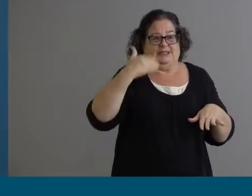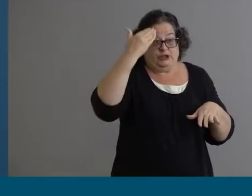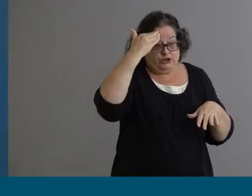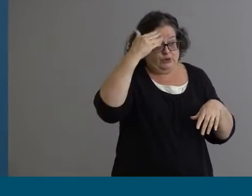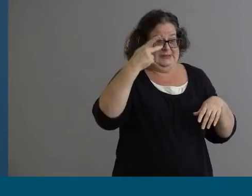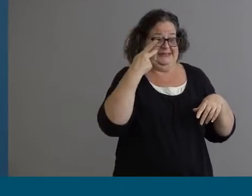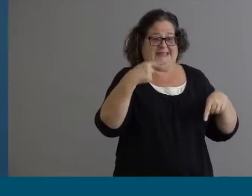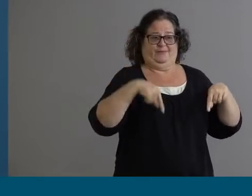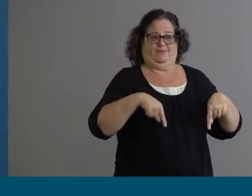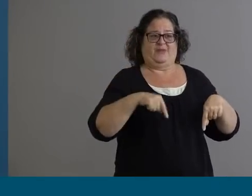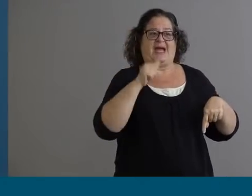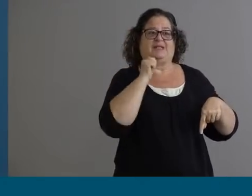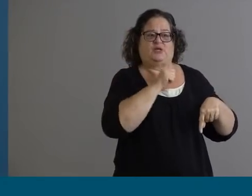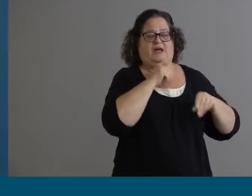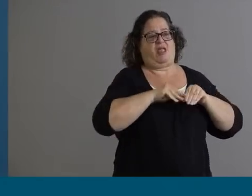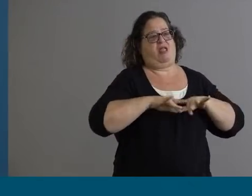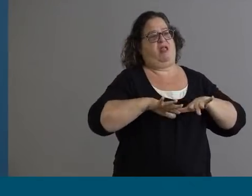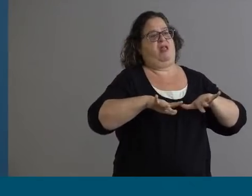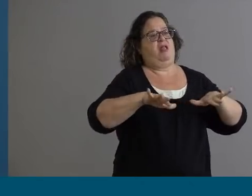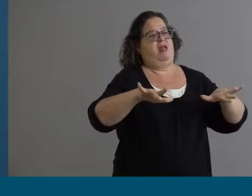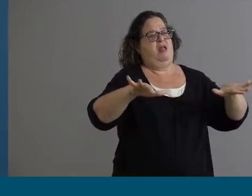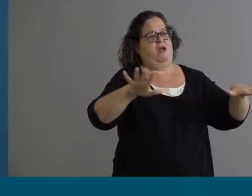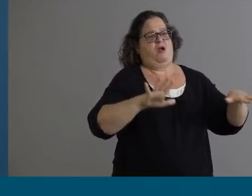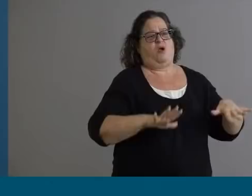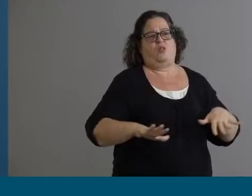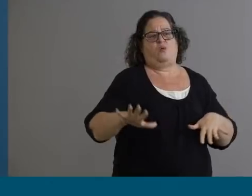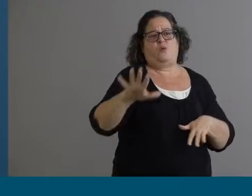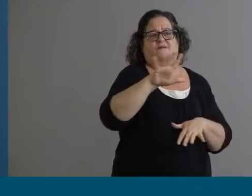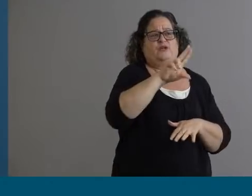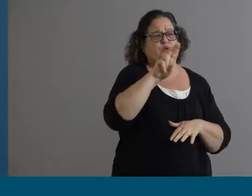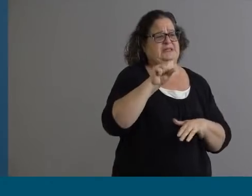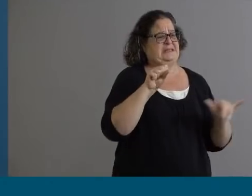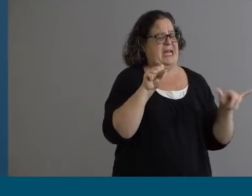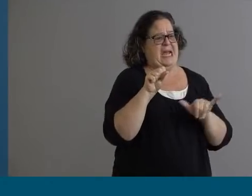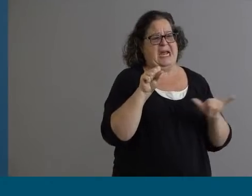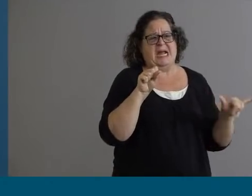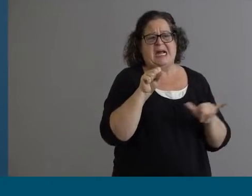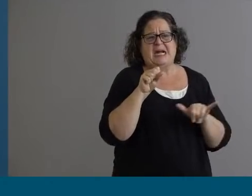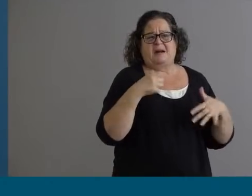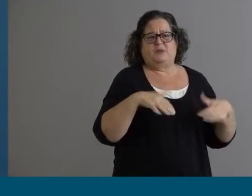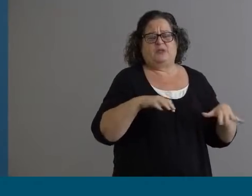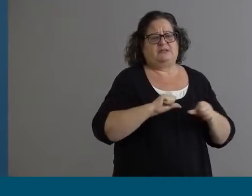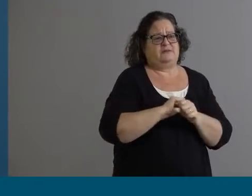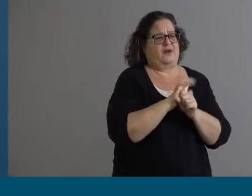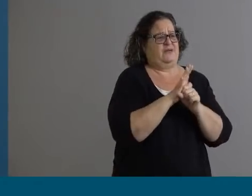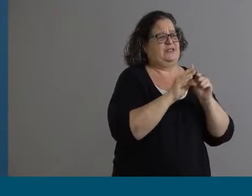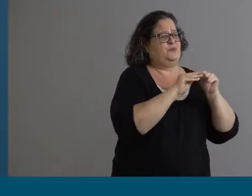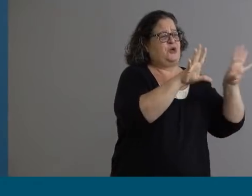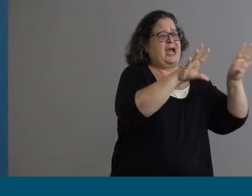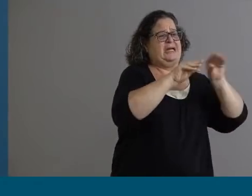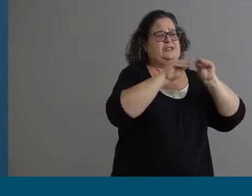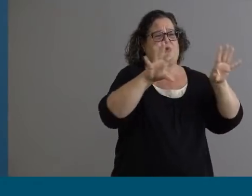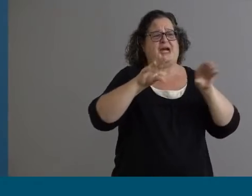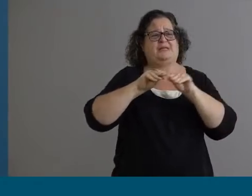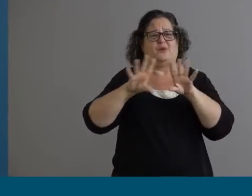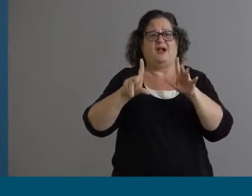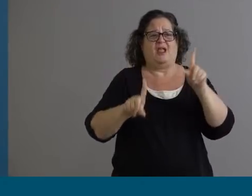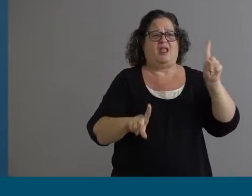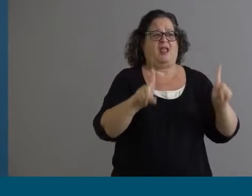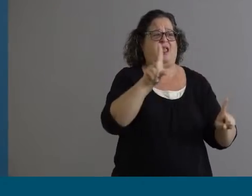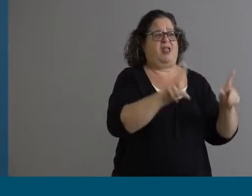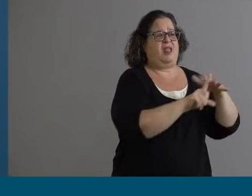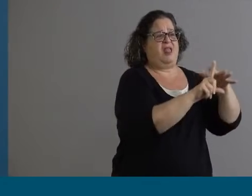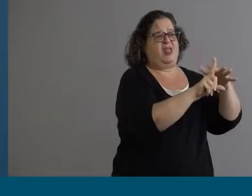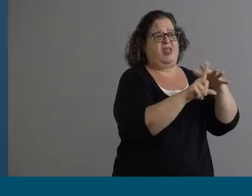COVID-19 remains widespread in the United States. Cases are rising nationwide,